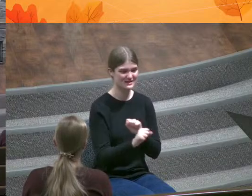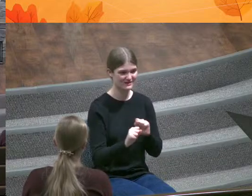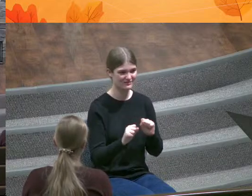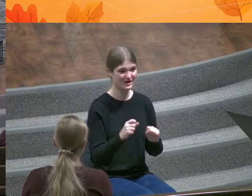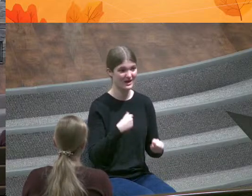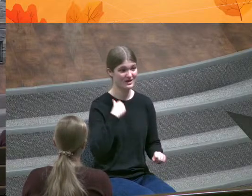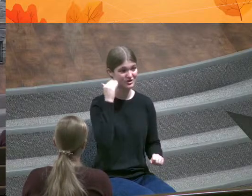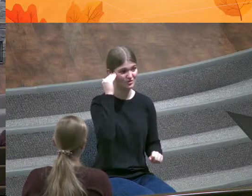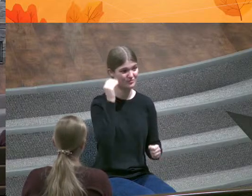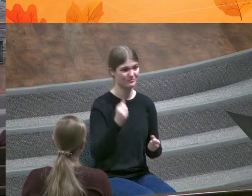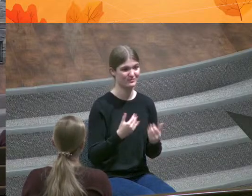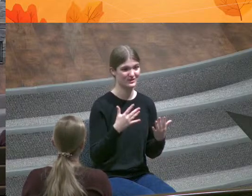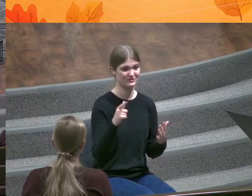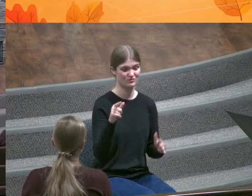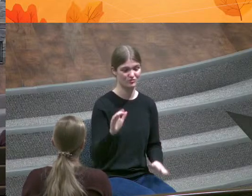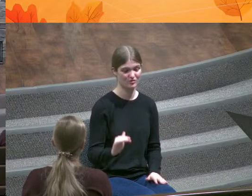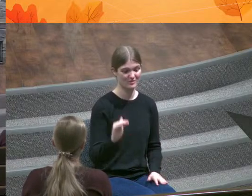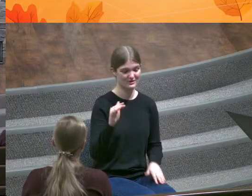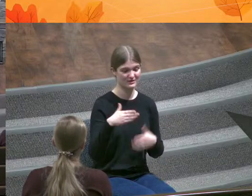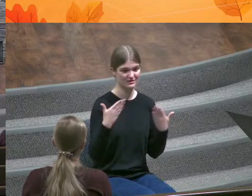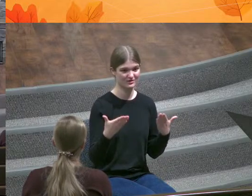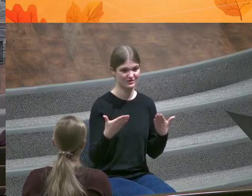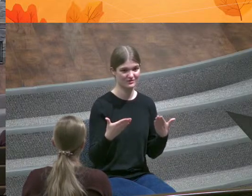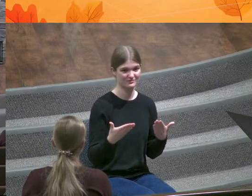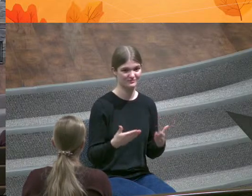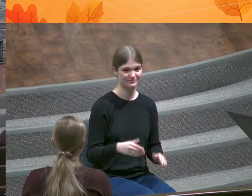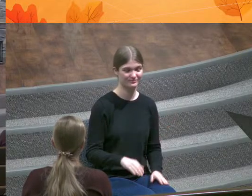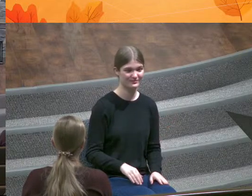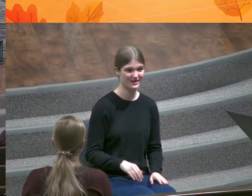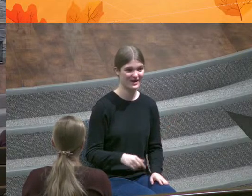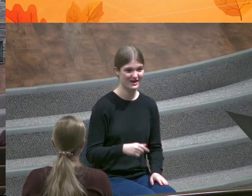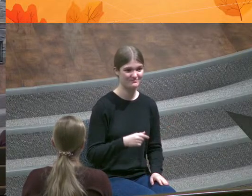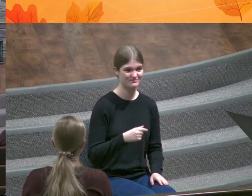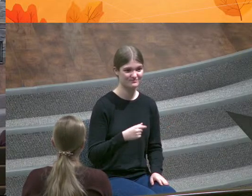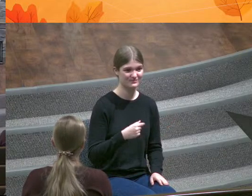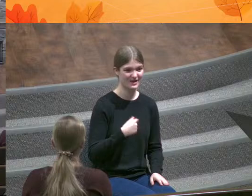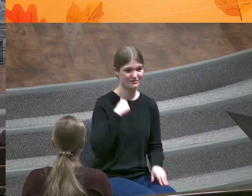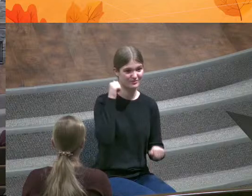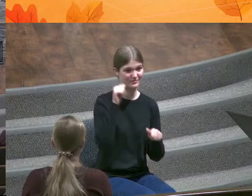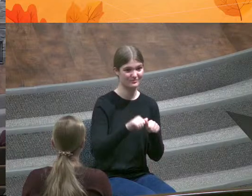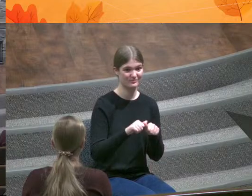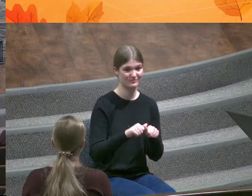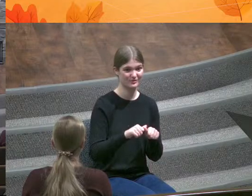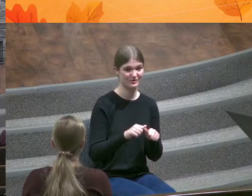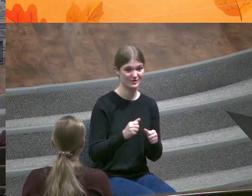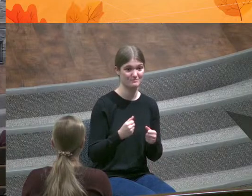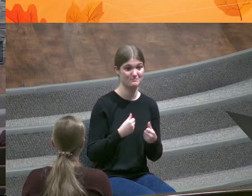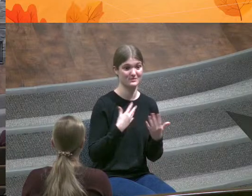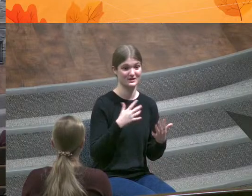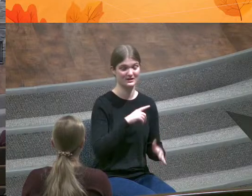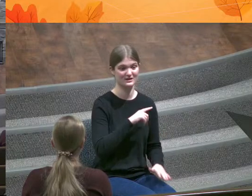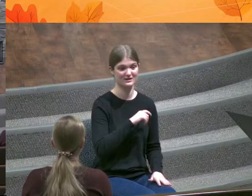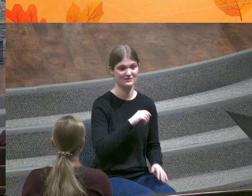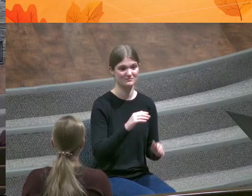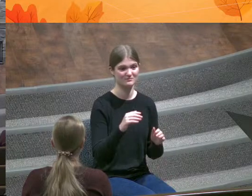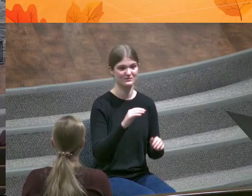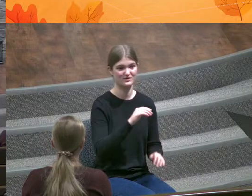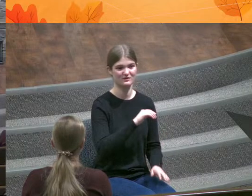here. Half of you, I can tell you when you showed up here. I still got you in an old church directory somewhere in black and white.